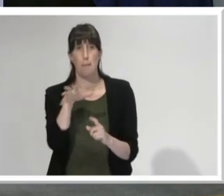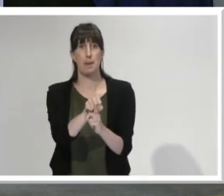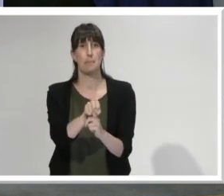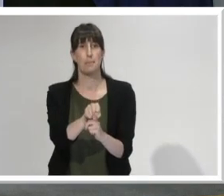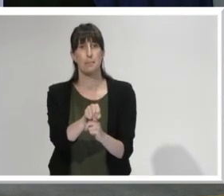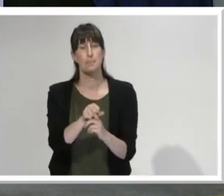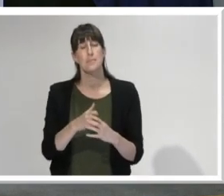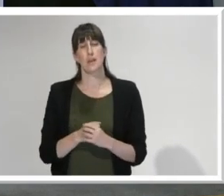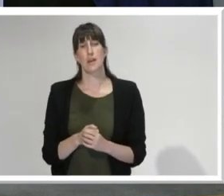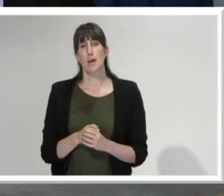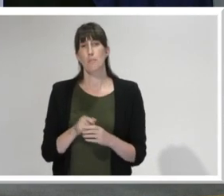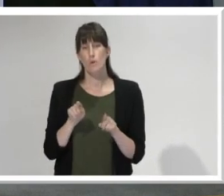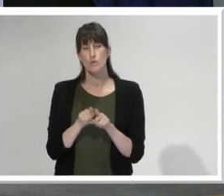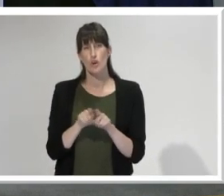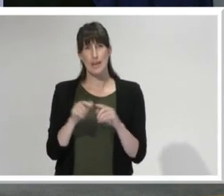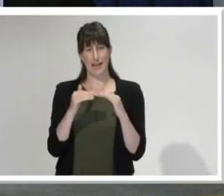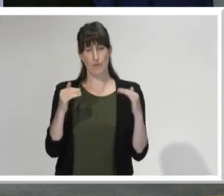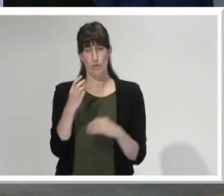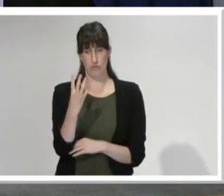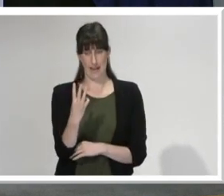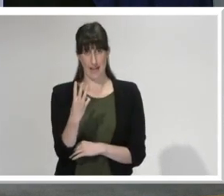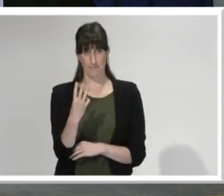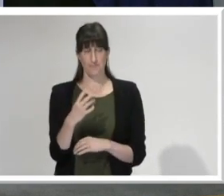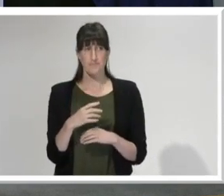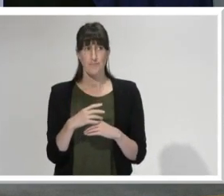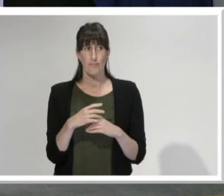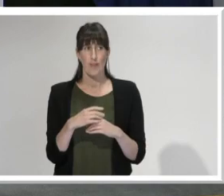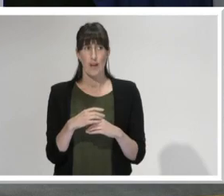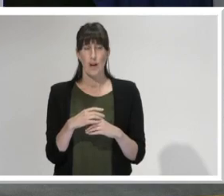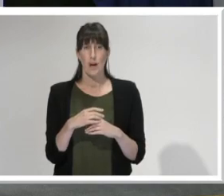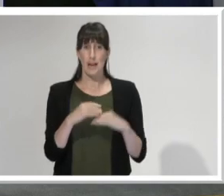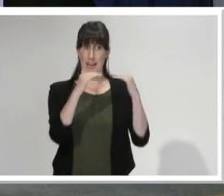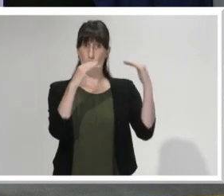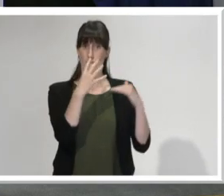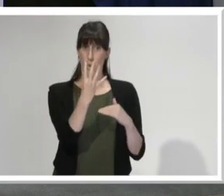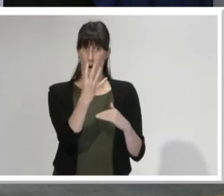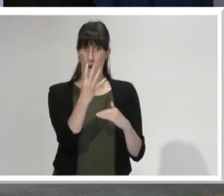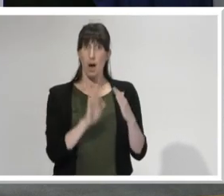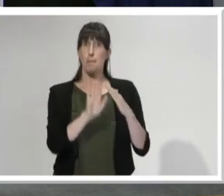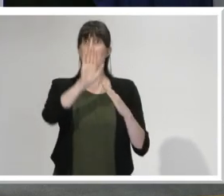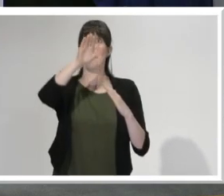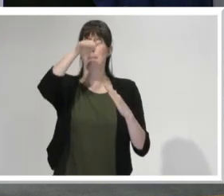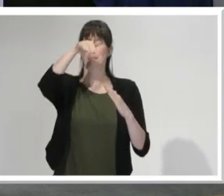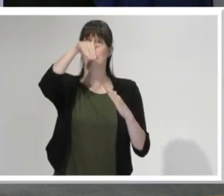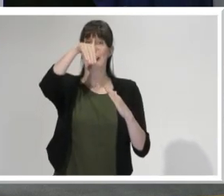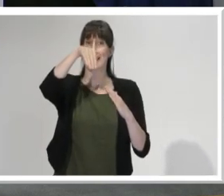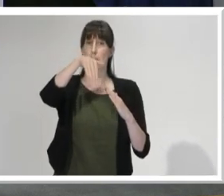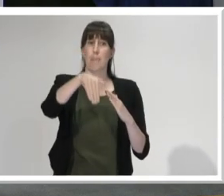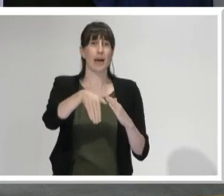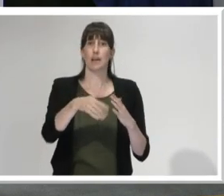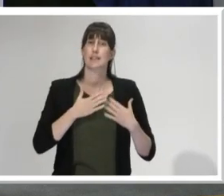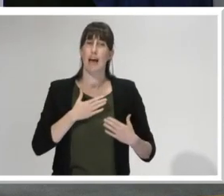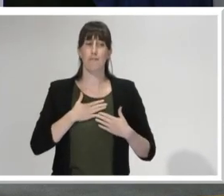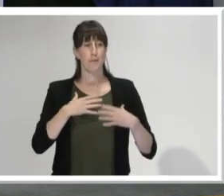Prime Minister talk about we're over the peak in level 4, but not out of the woods. We will still be not out of the woods in level 3. And